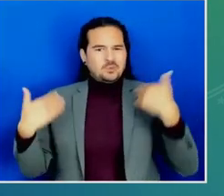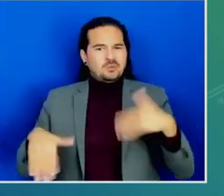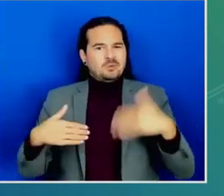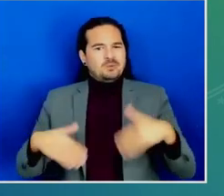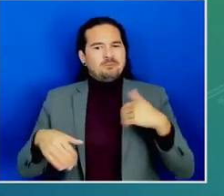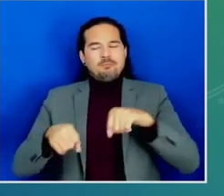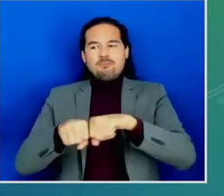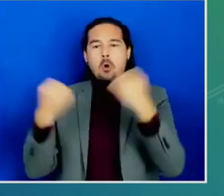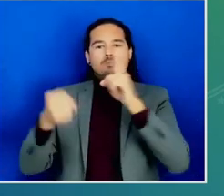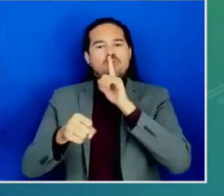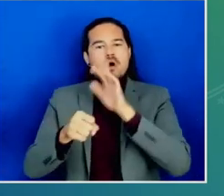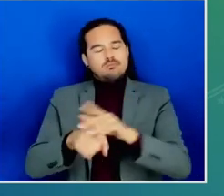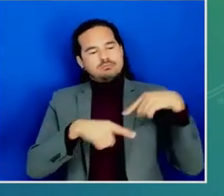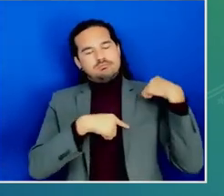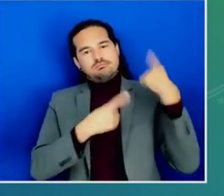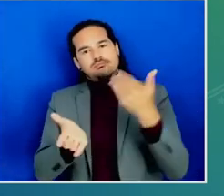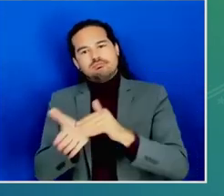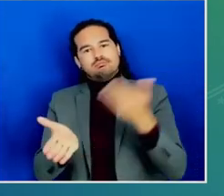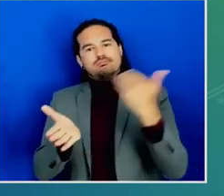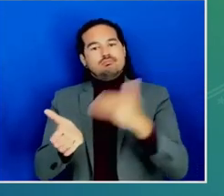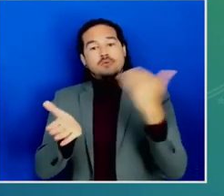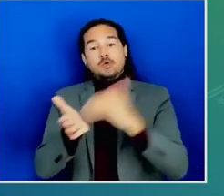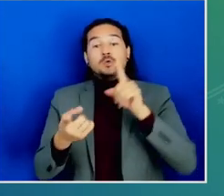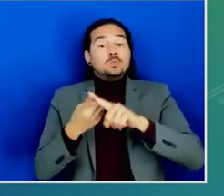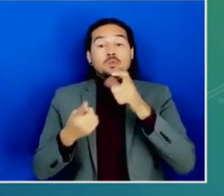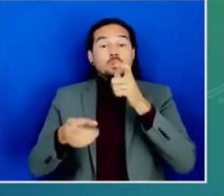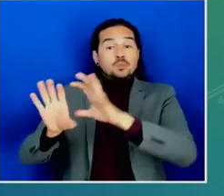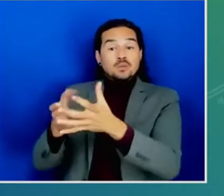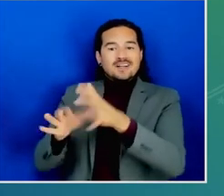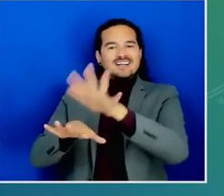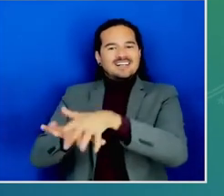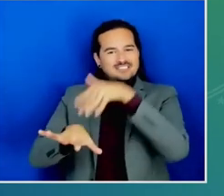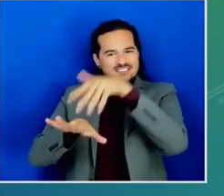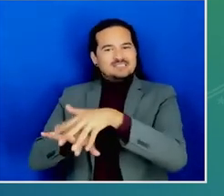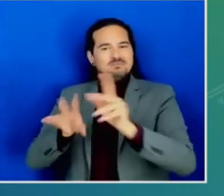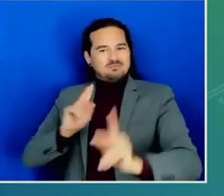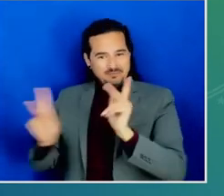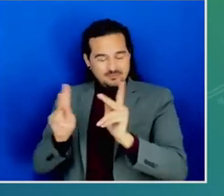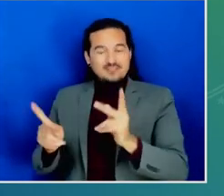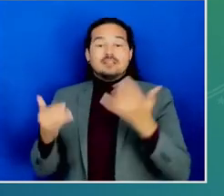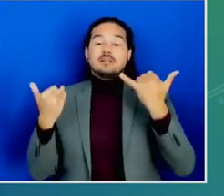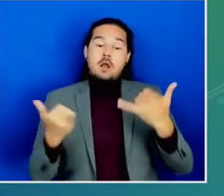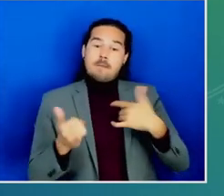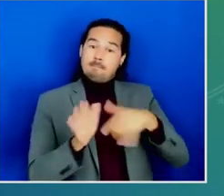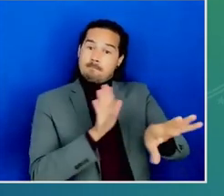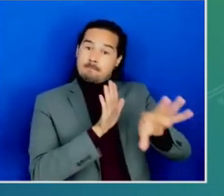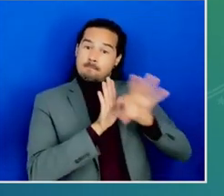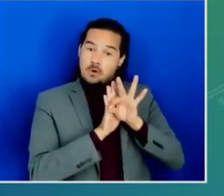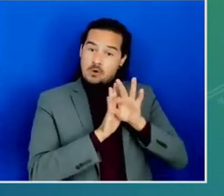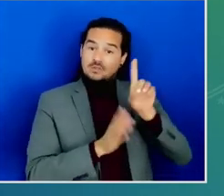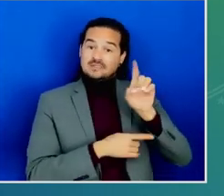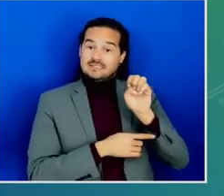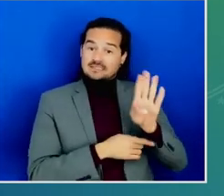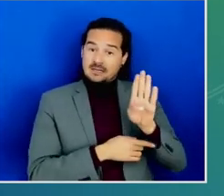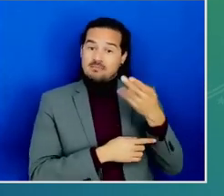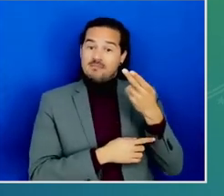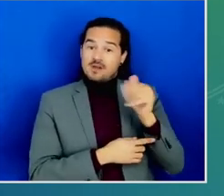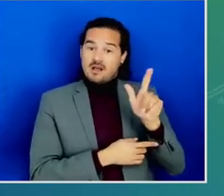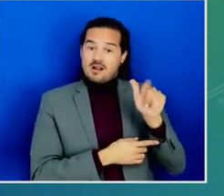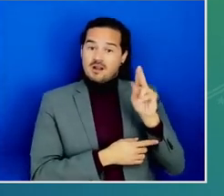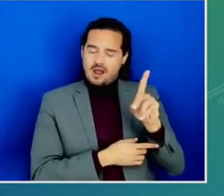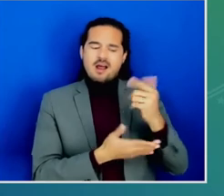American tribes who've been on this land since time immemorial. With her appointment, Congresswoman Hallam will